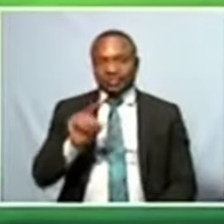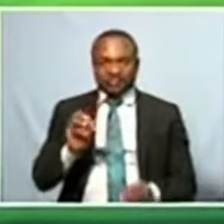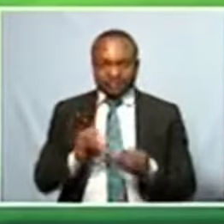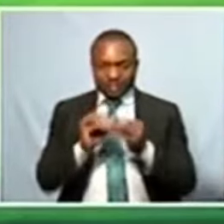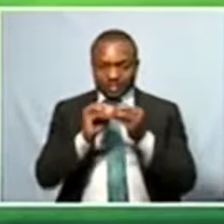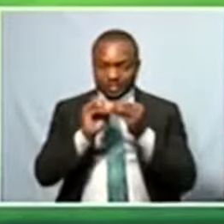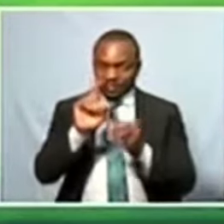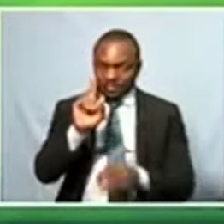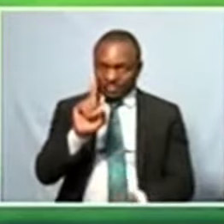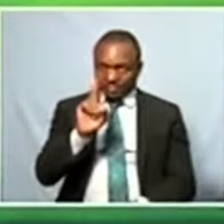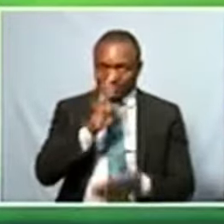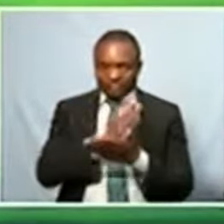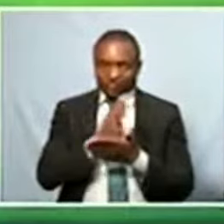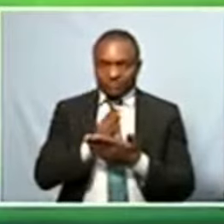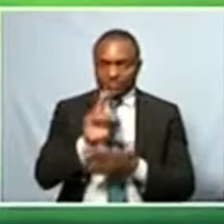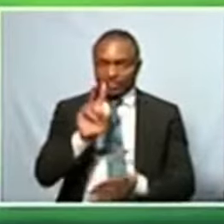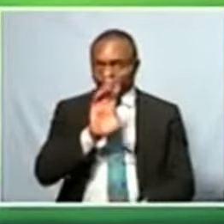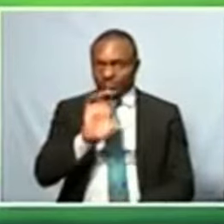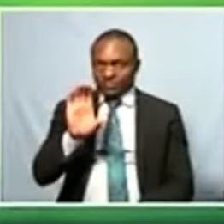of